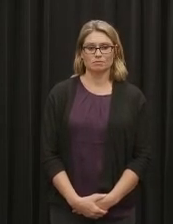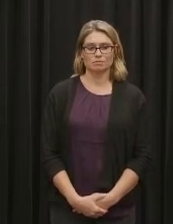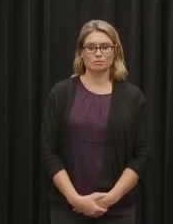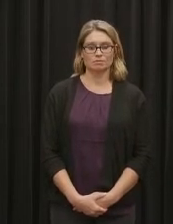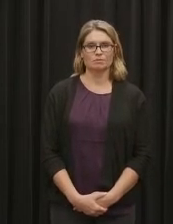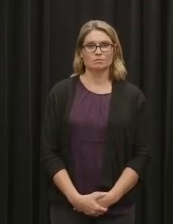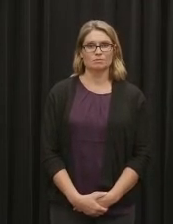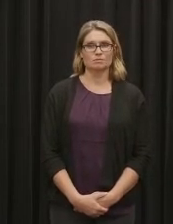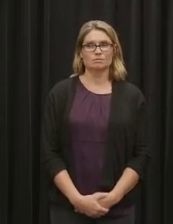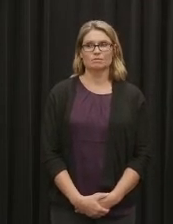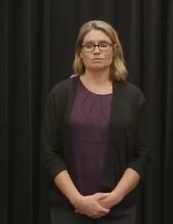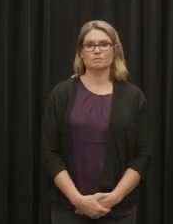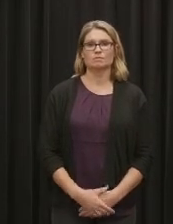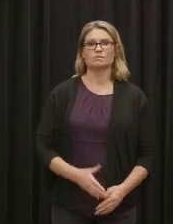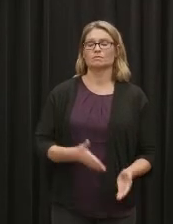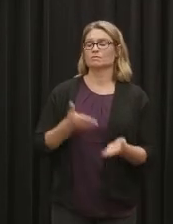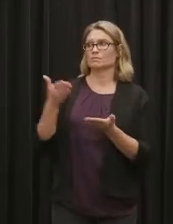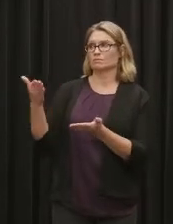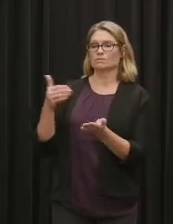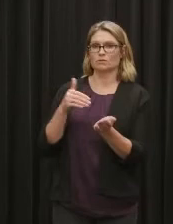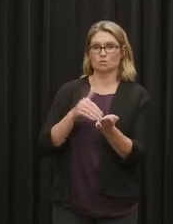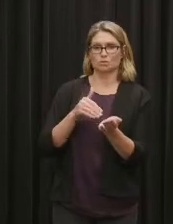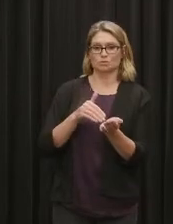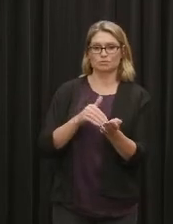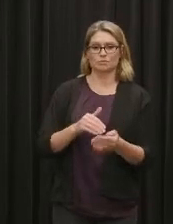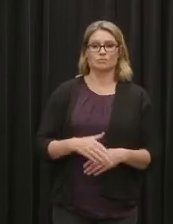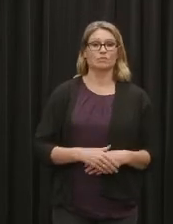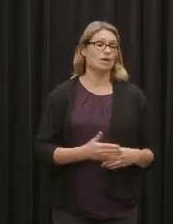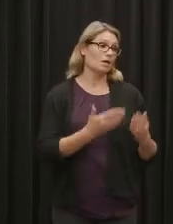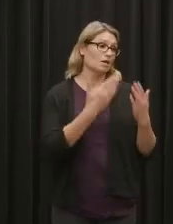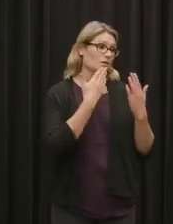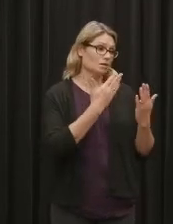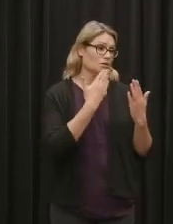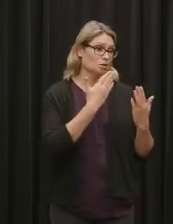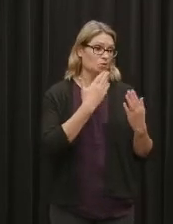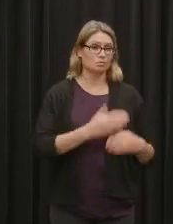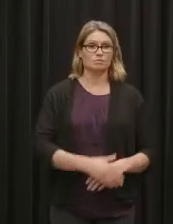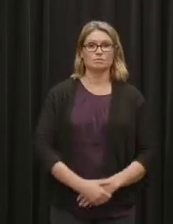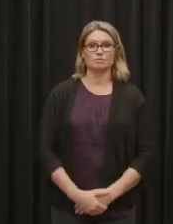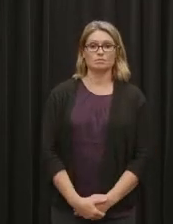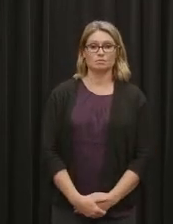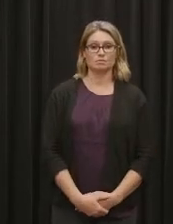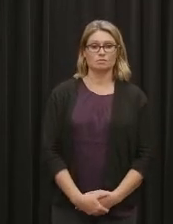on mute before Dr. Russell starts? It's appreciated.